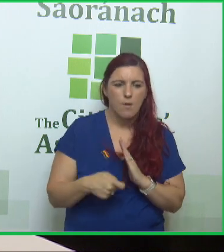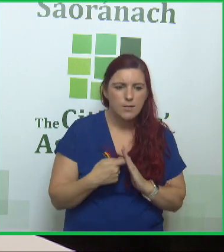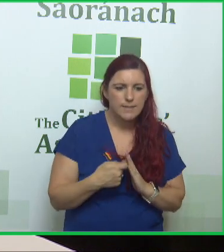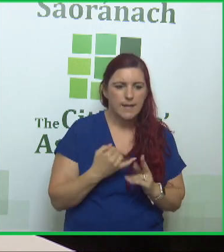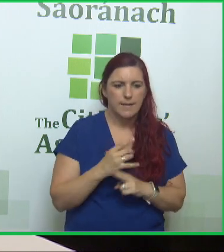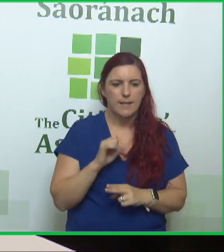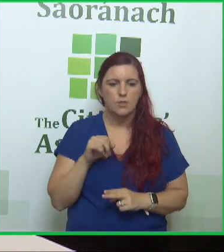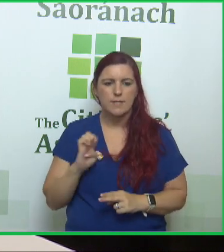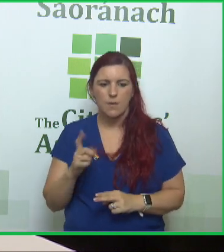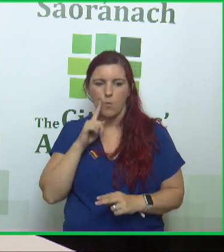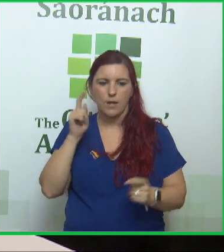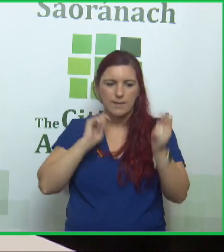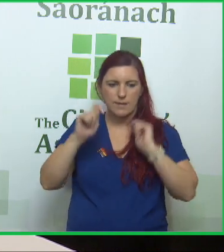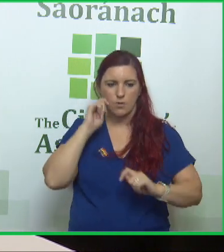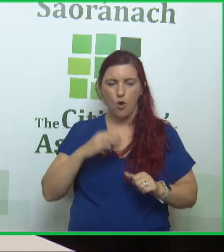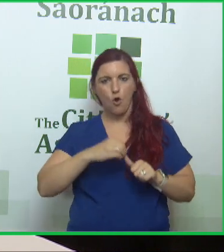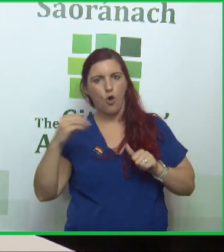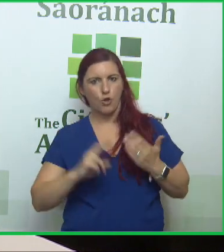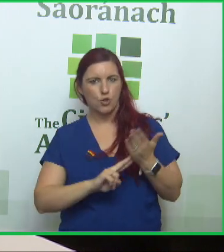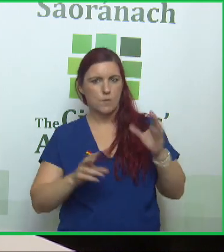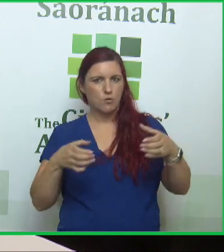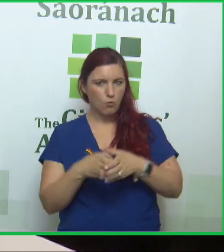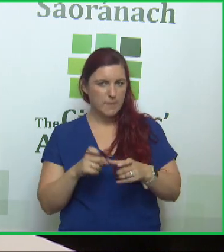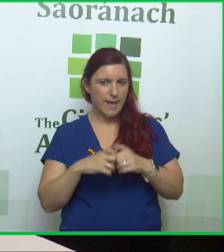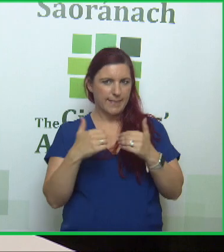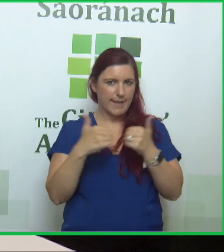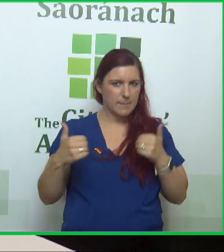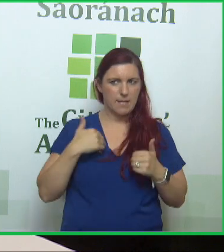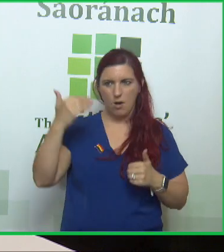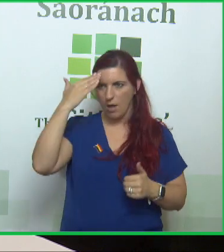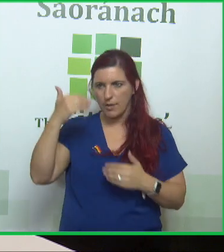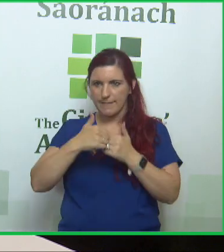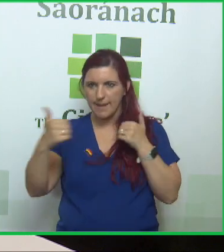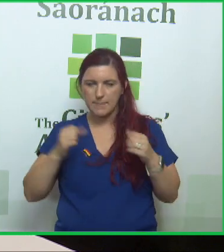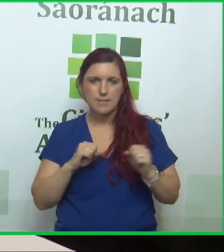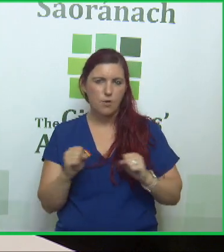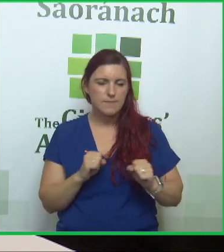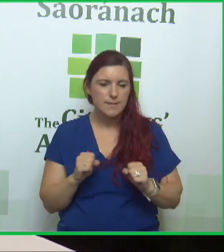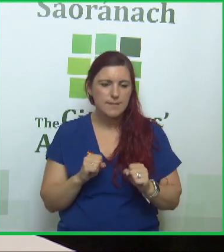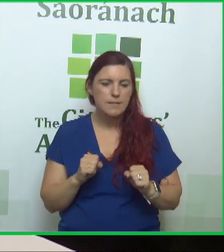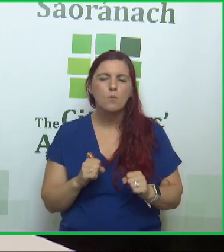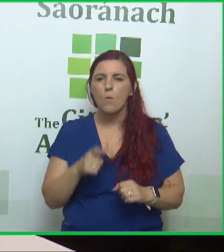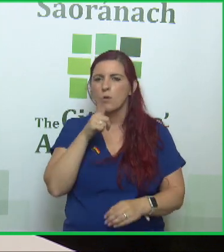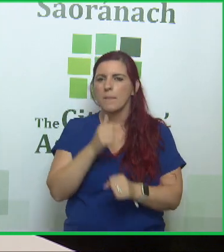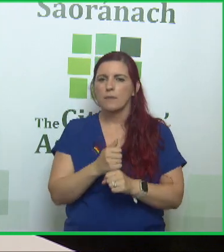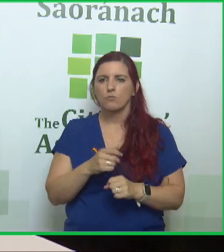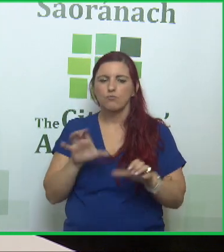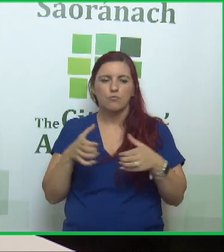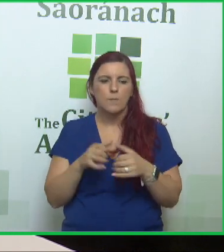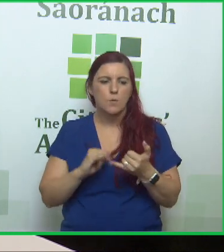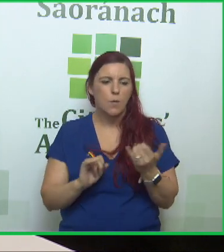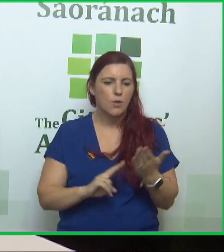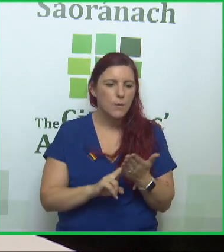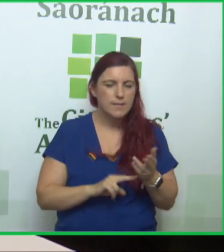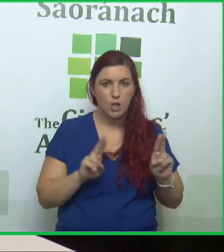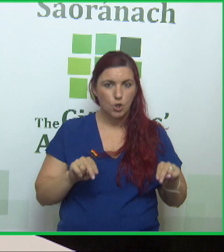HSE, we're looking at the other user groups and the gaps in our knowledge and the gaps in our services. So we're looking at groups who are using new